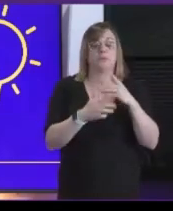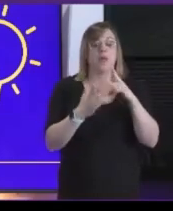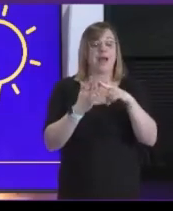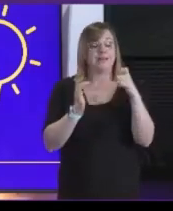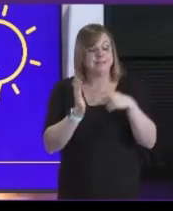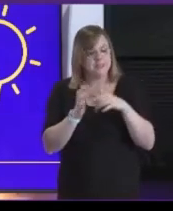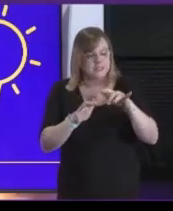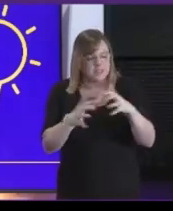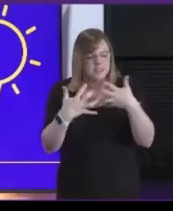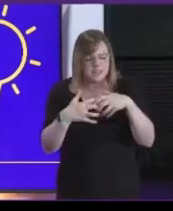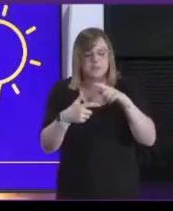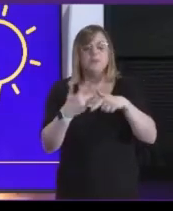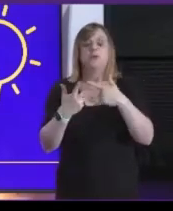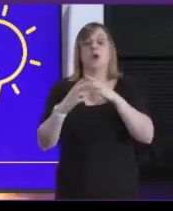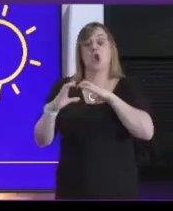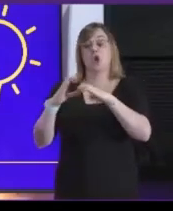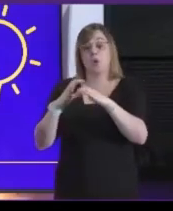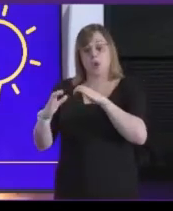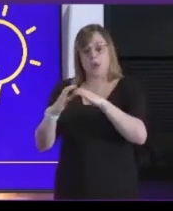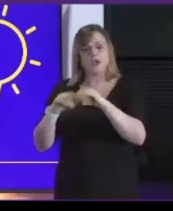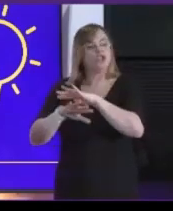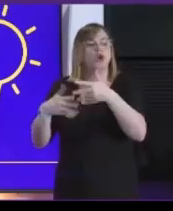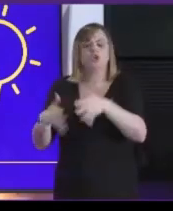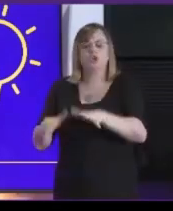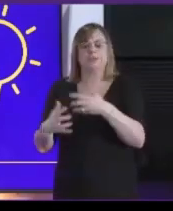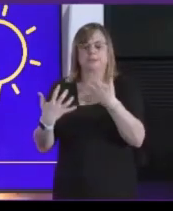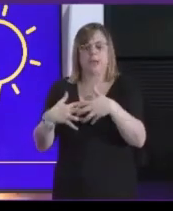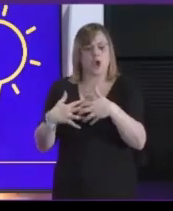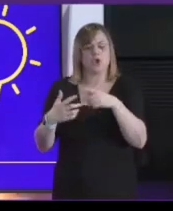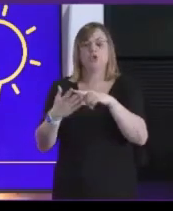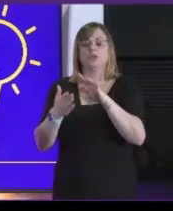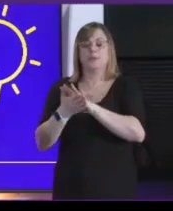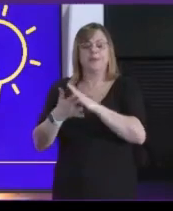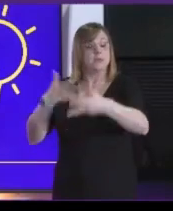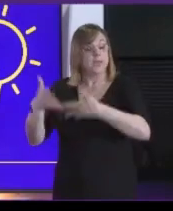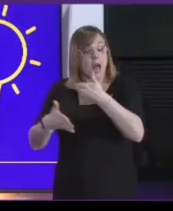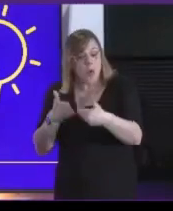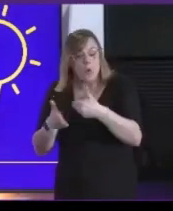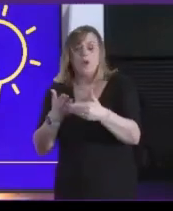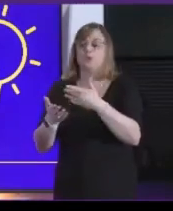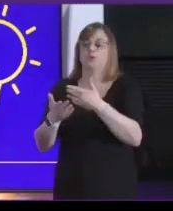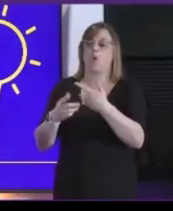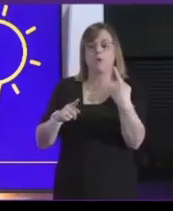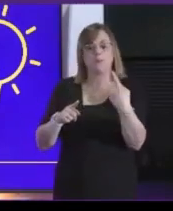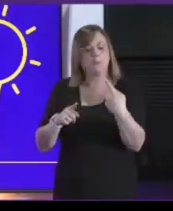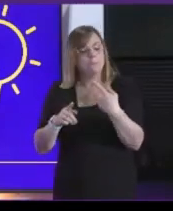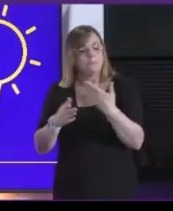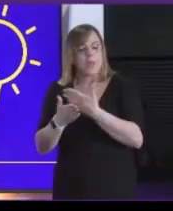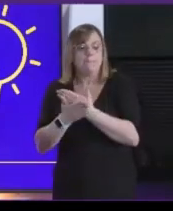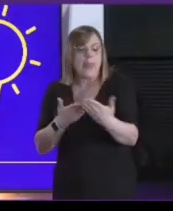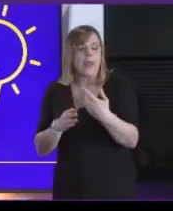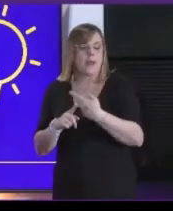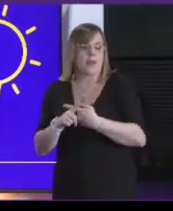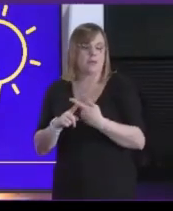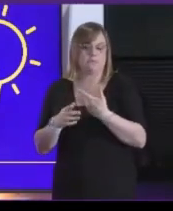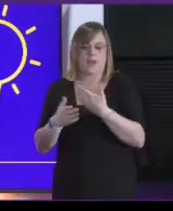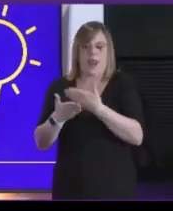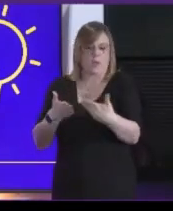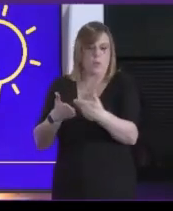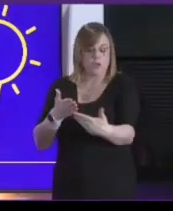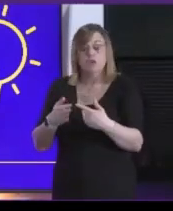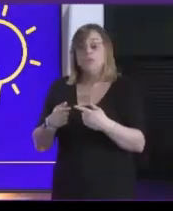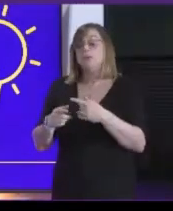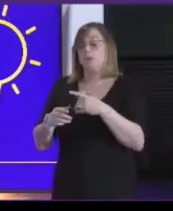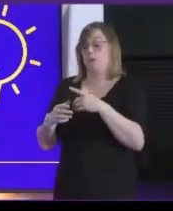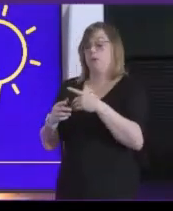ICT, communications other than ICT, so that would include sign language, plain language, program and service